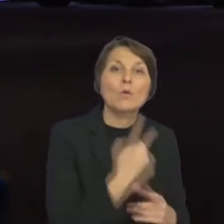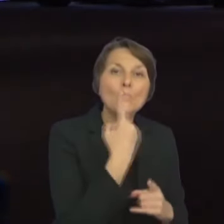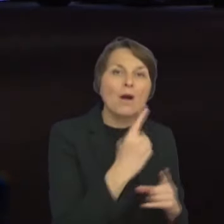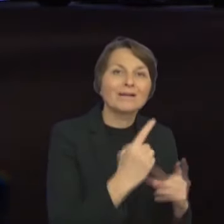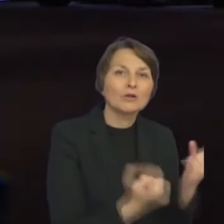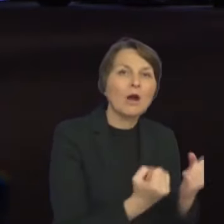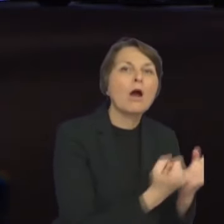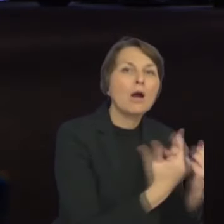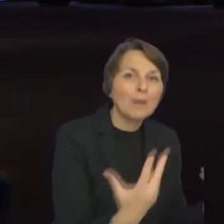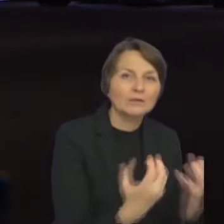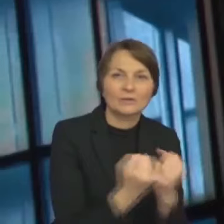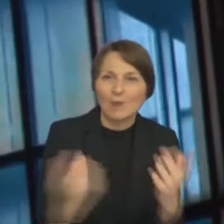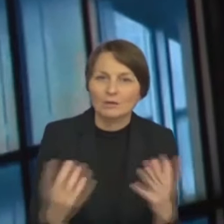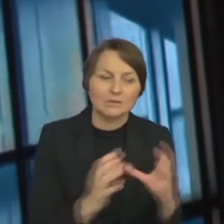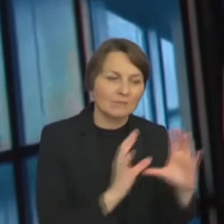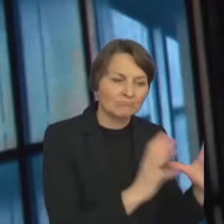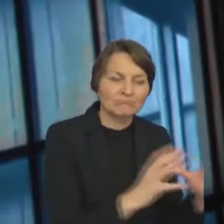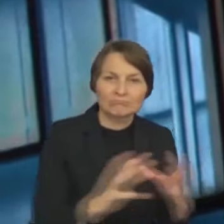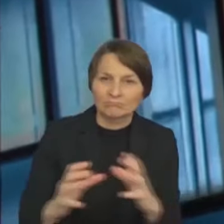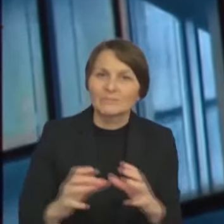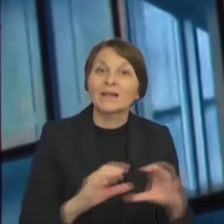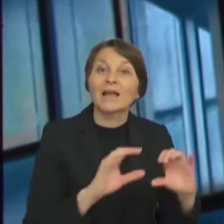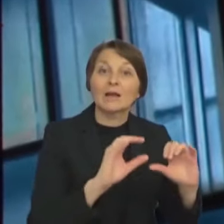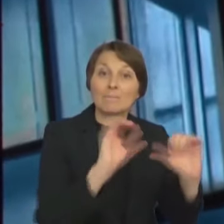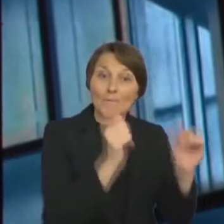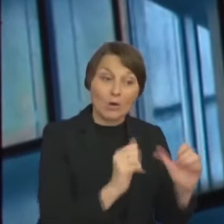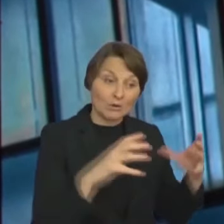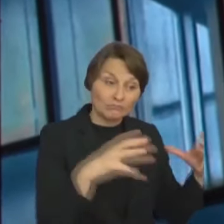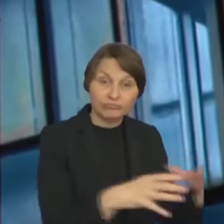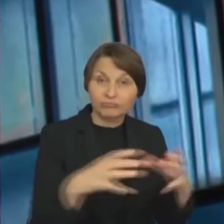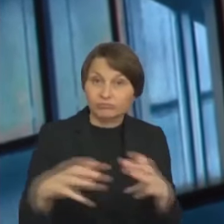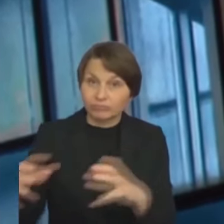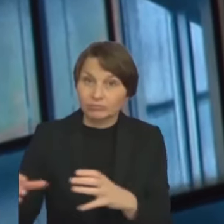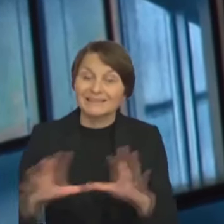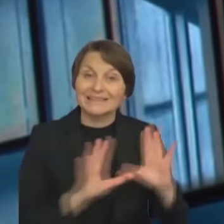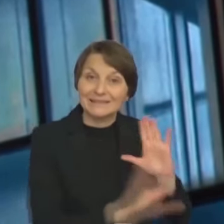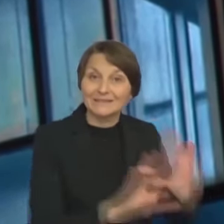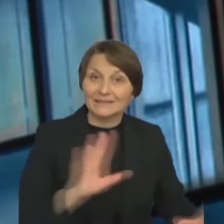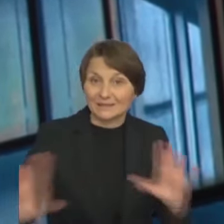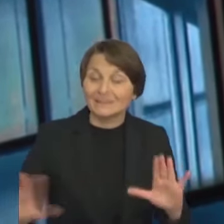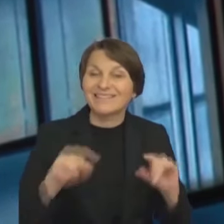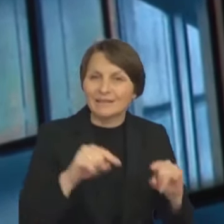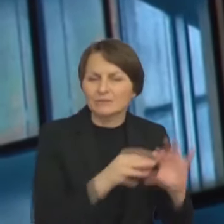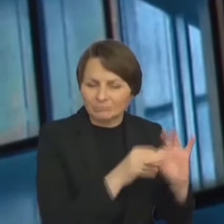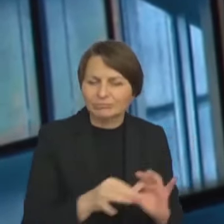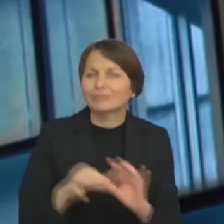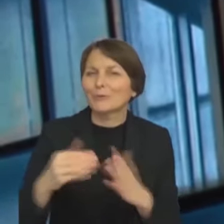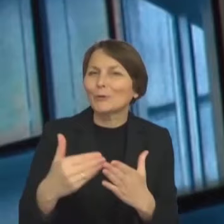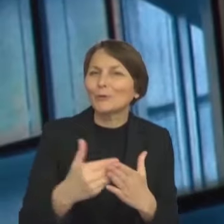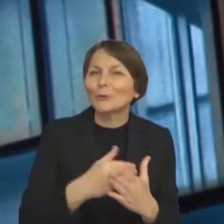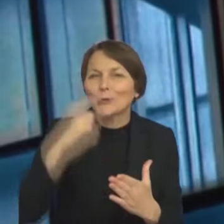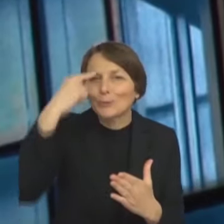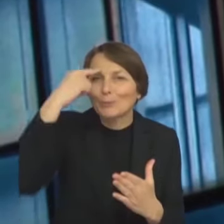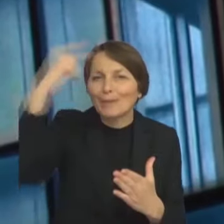of models produced on an alliance platform. And obviously, this is also in line with the new strategic plan. In addition,